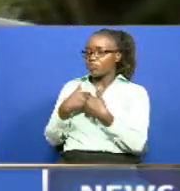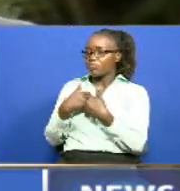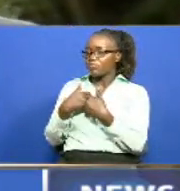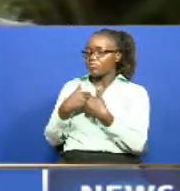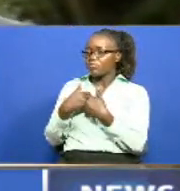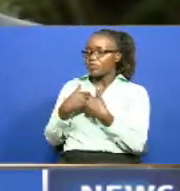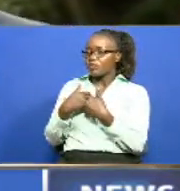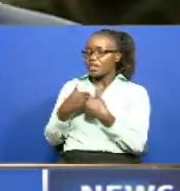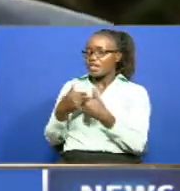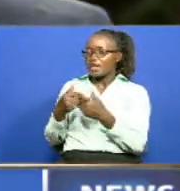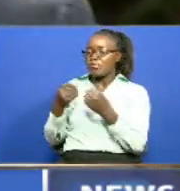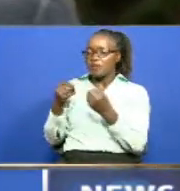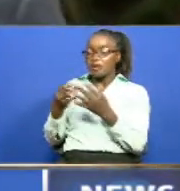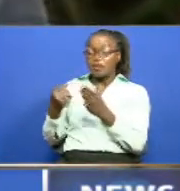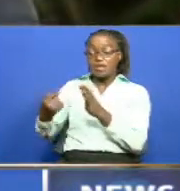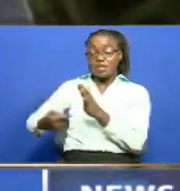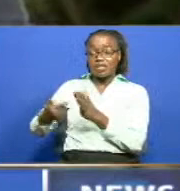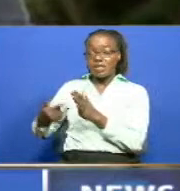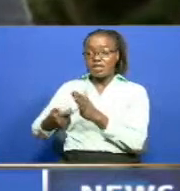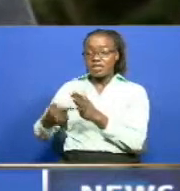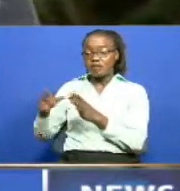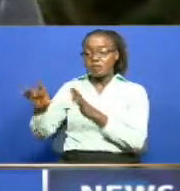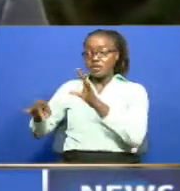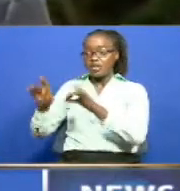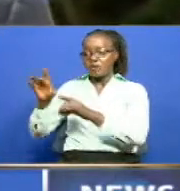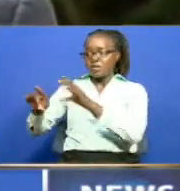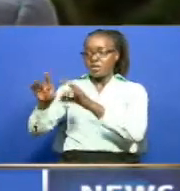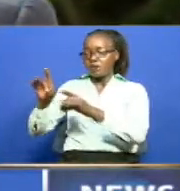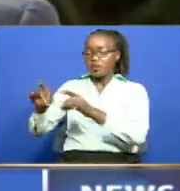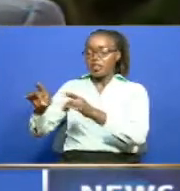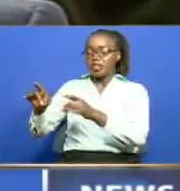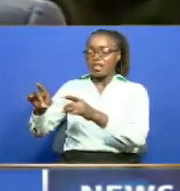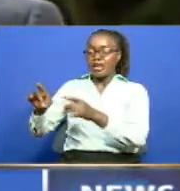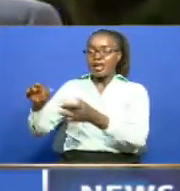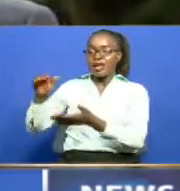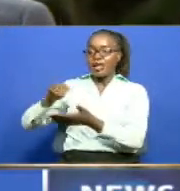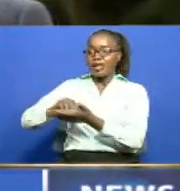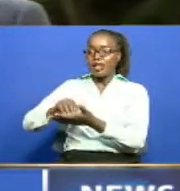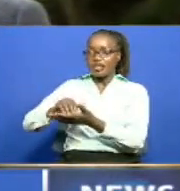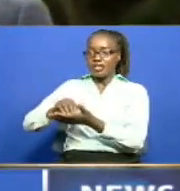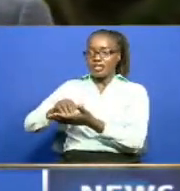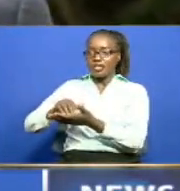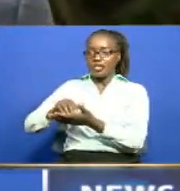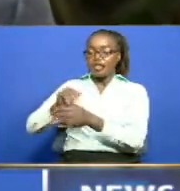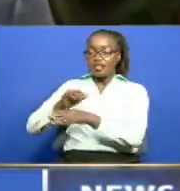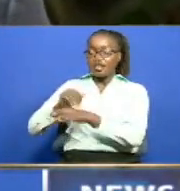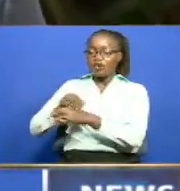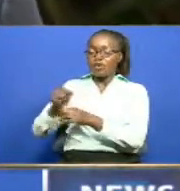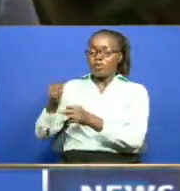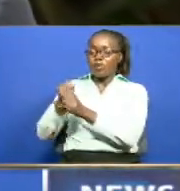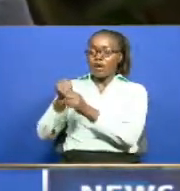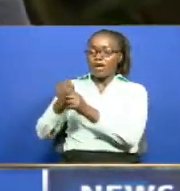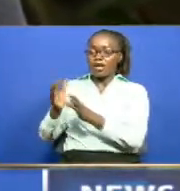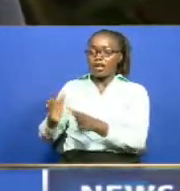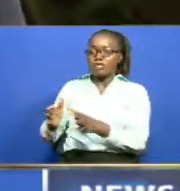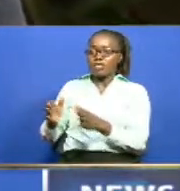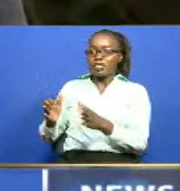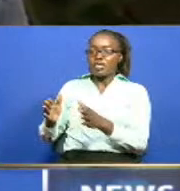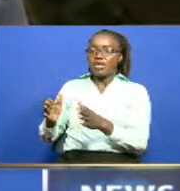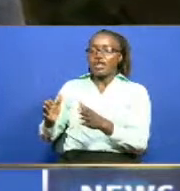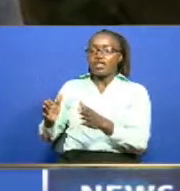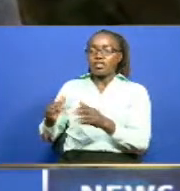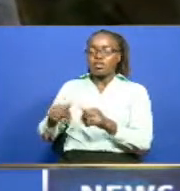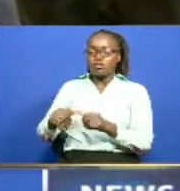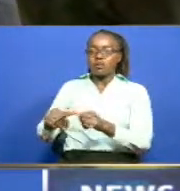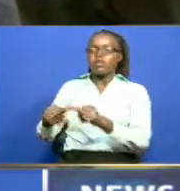think a lot of industries are picking up again, so they are able to kind of call back employees and keep work going.